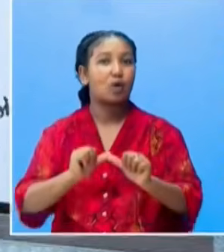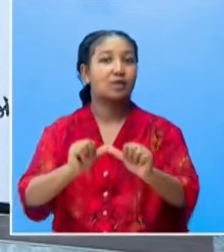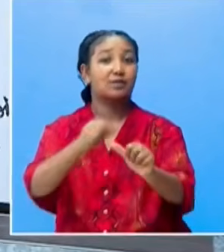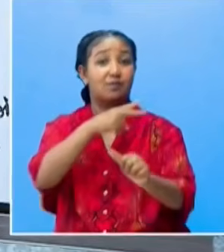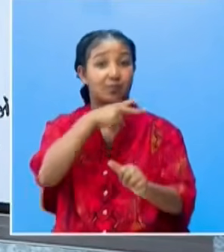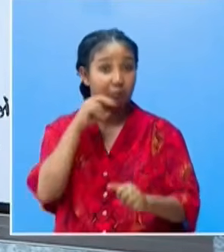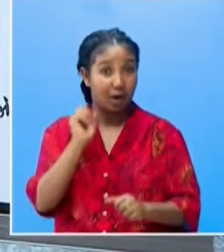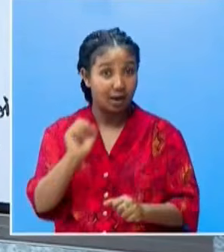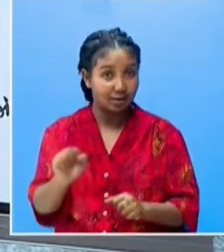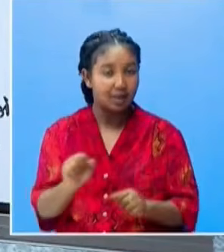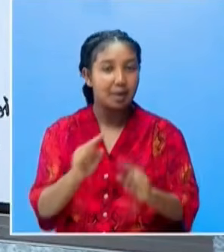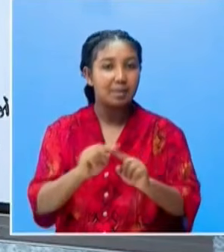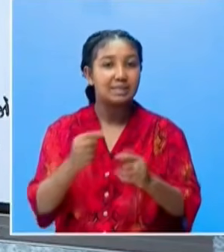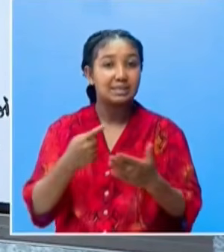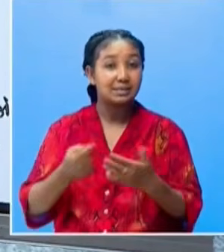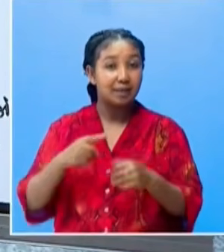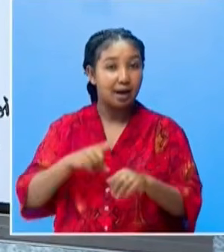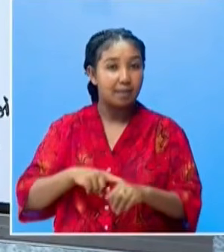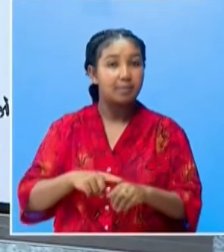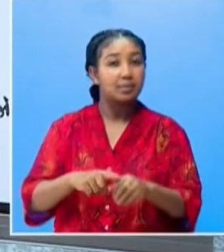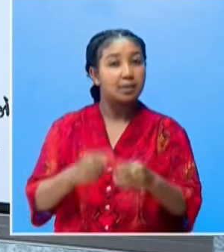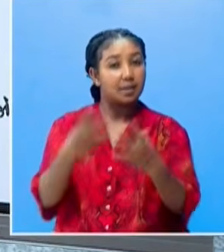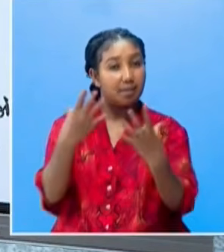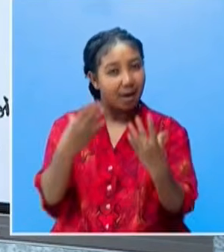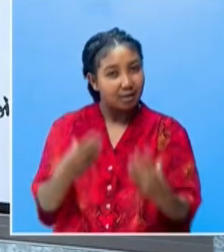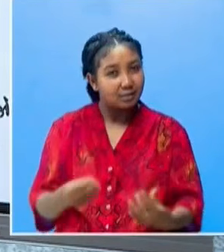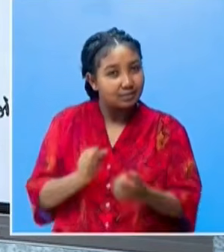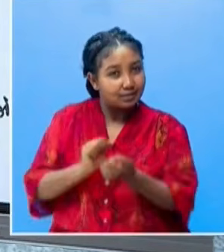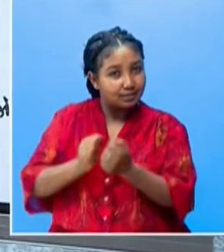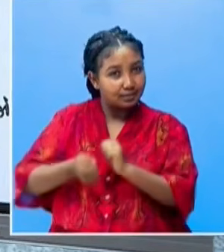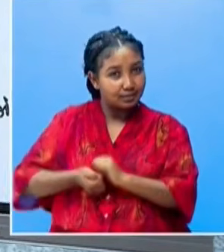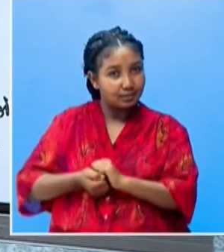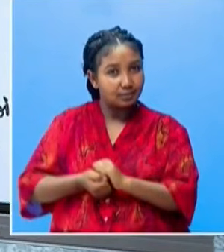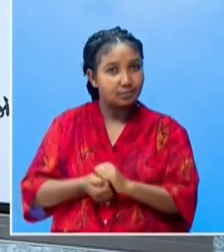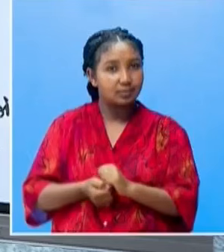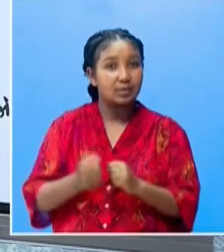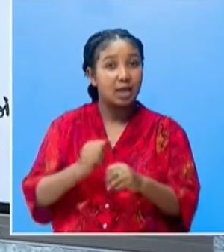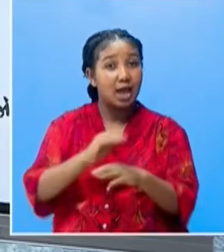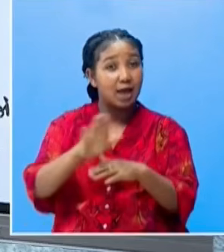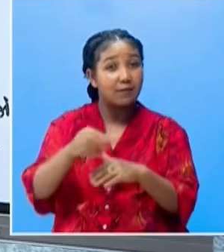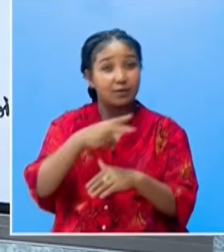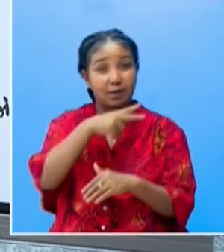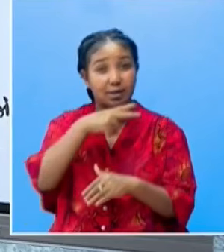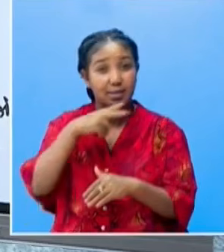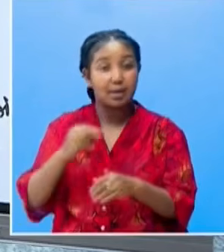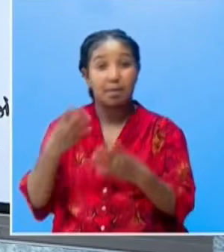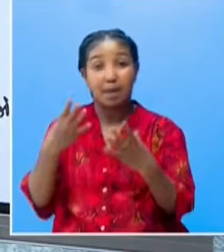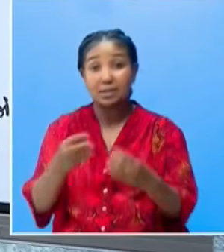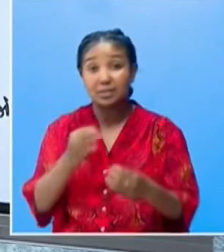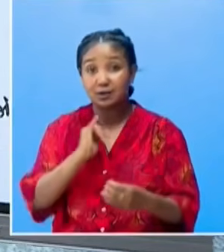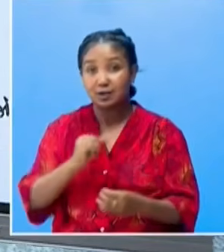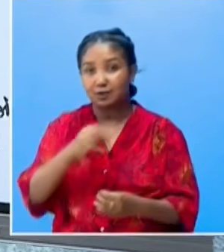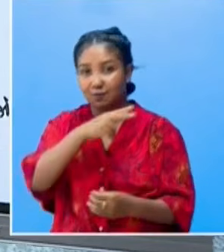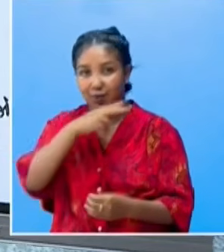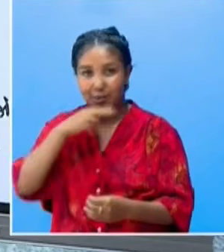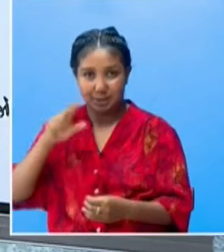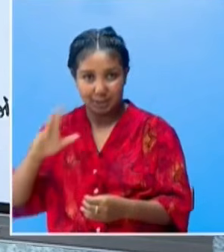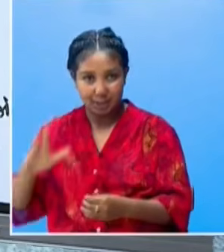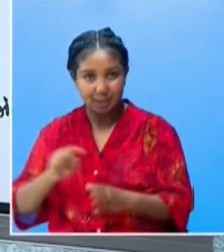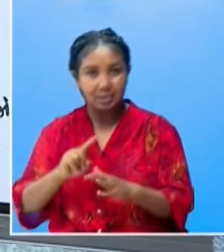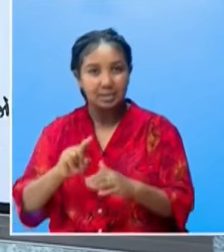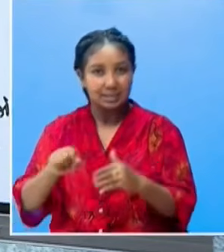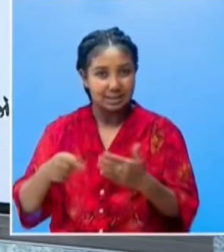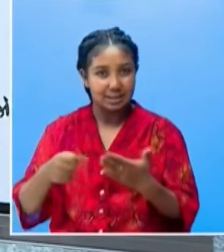right? But this time, in the case of passive, since we said that every verb in a passive sentence is verb 3,